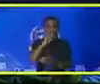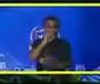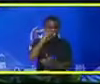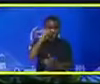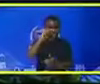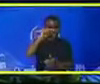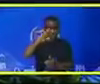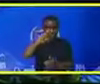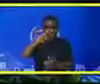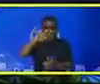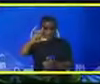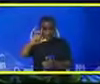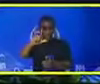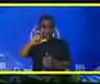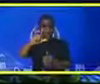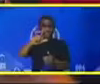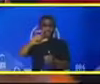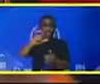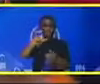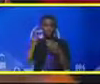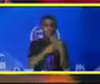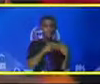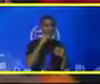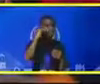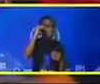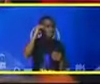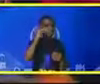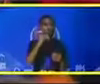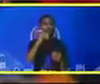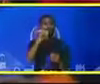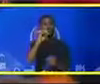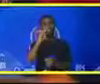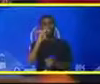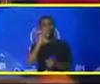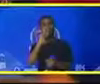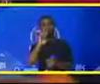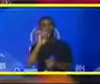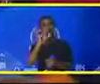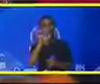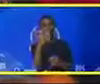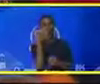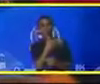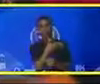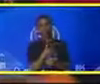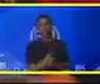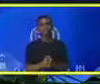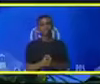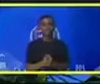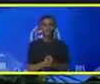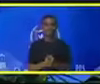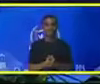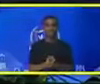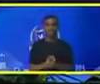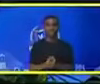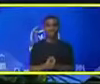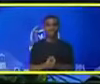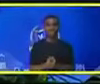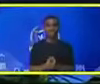back home. What you call challenges are only relative to the grace that confronts them.